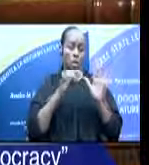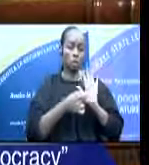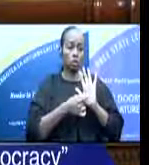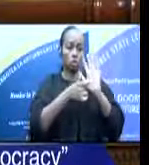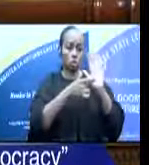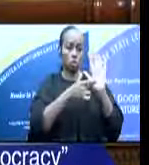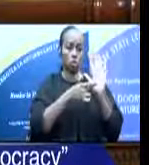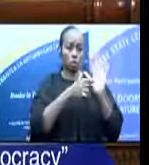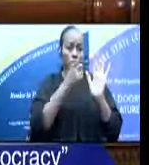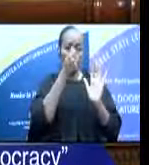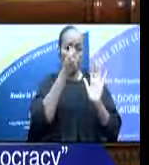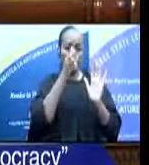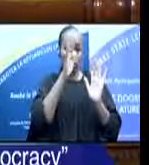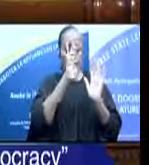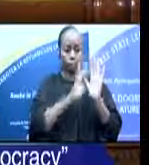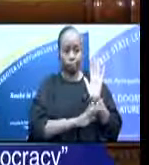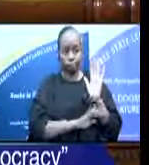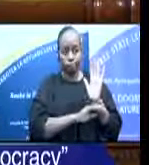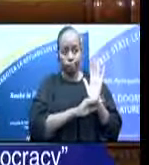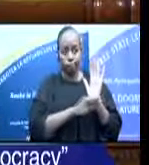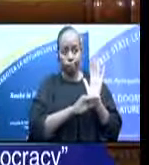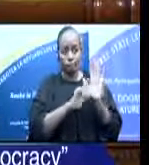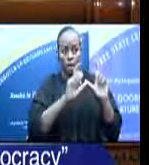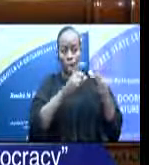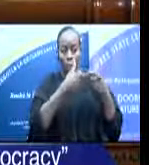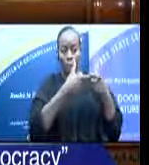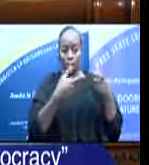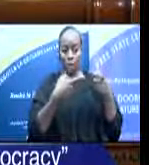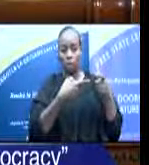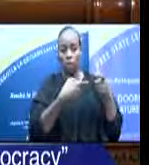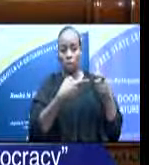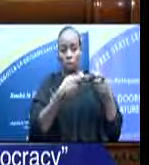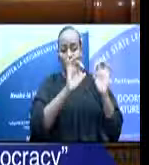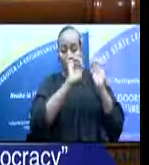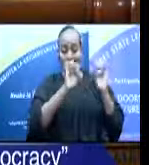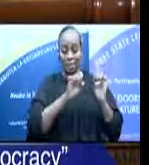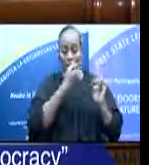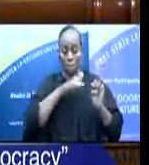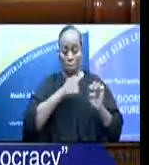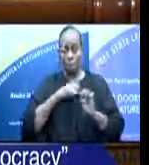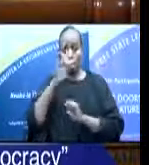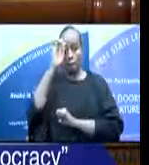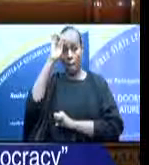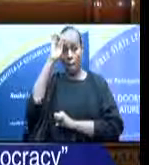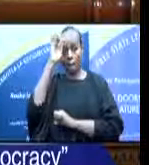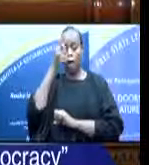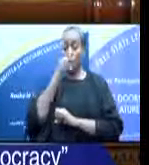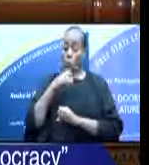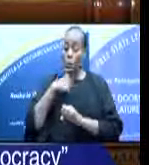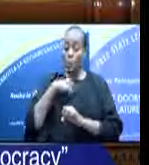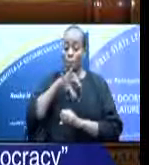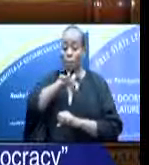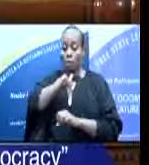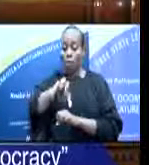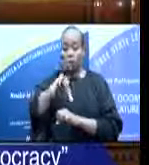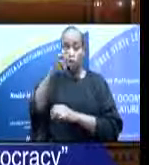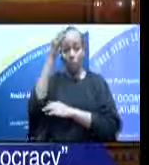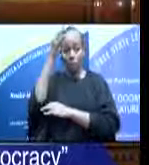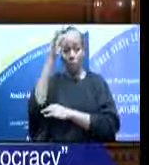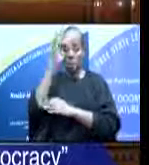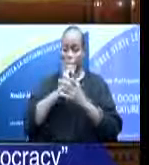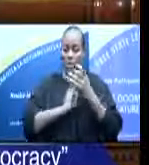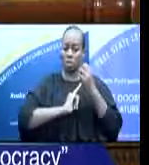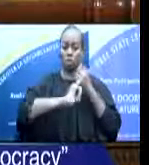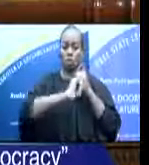by PricewaterhouseCoopers in the referral officials in our systems. In the provincial government,